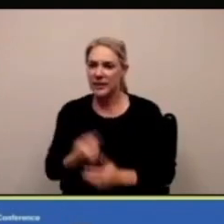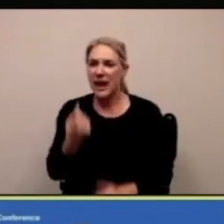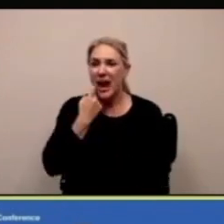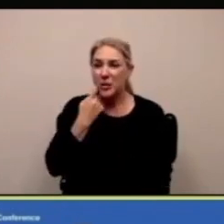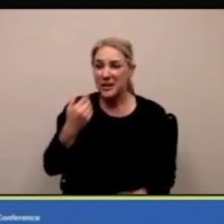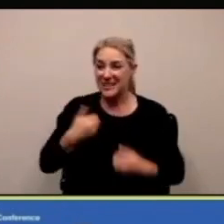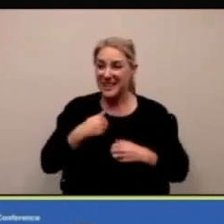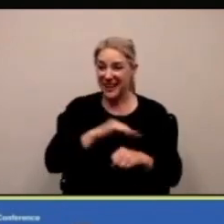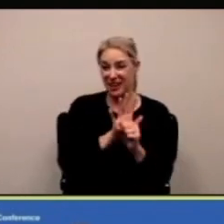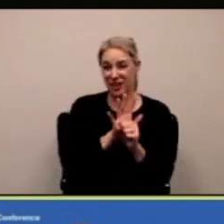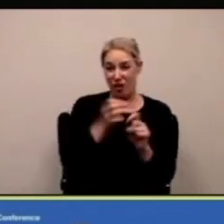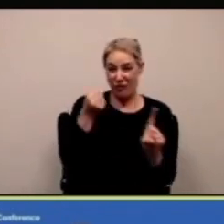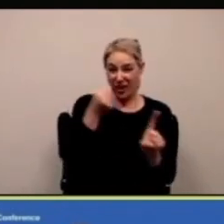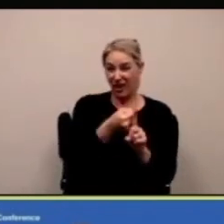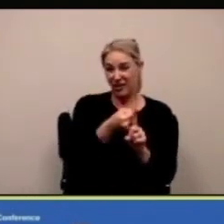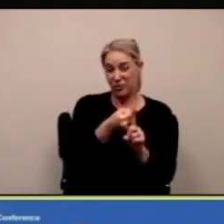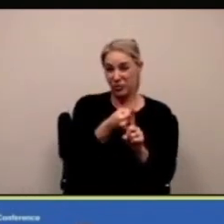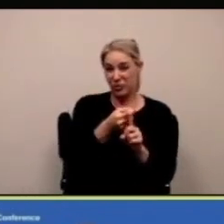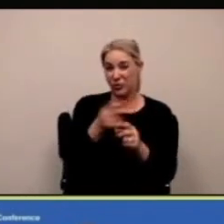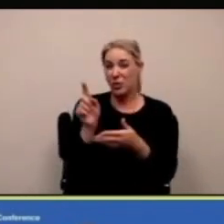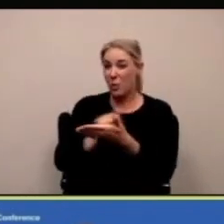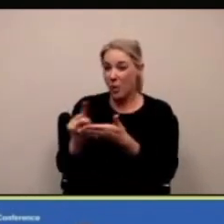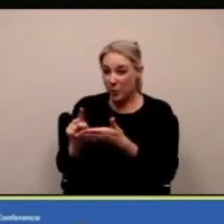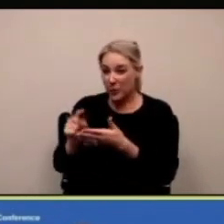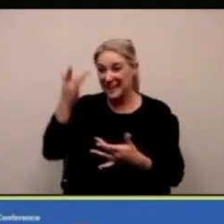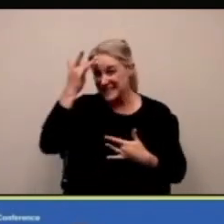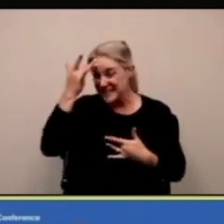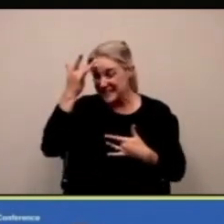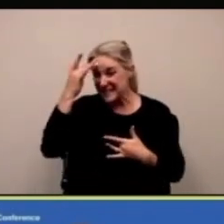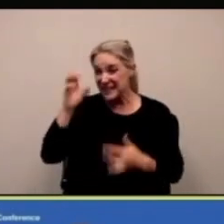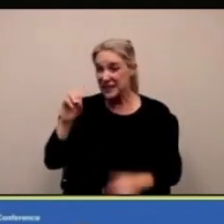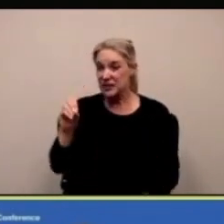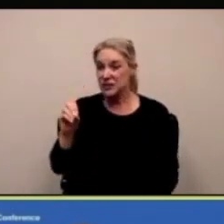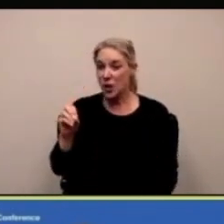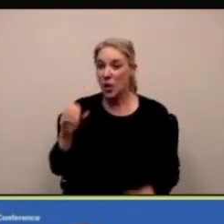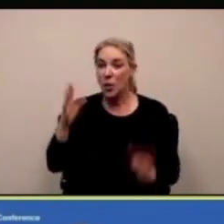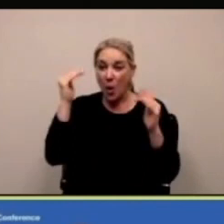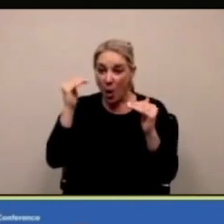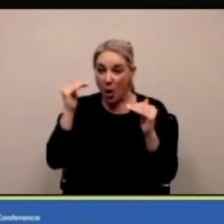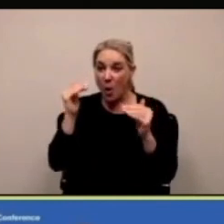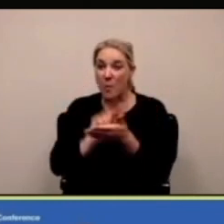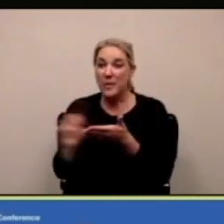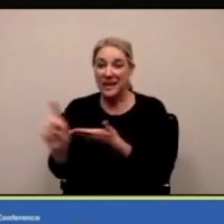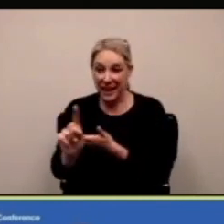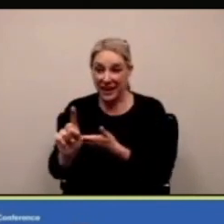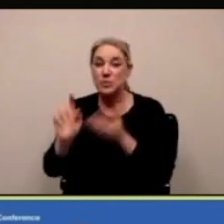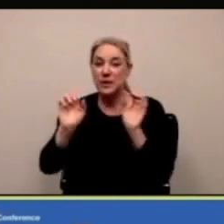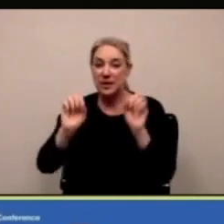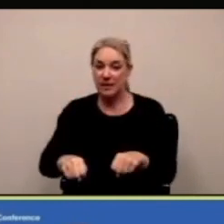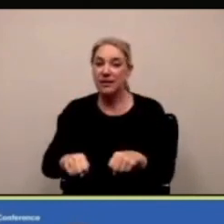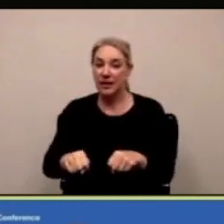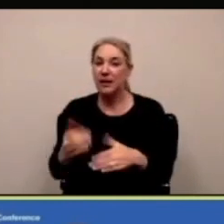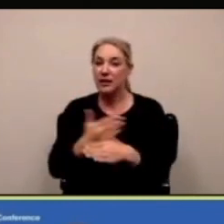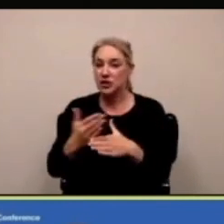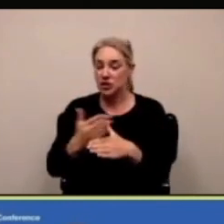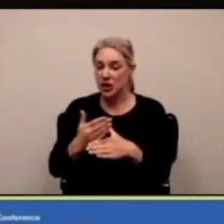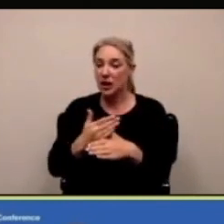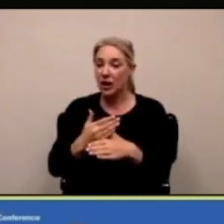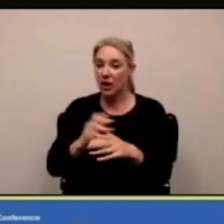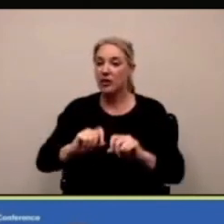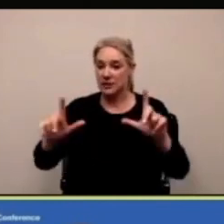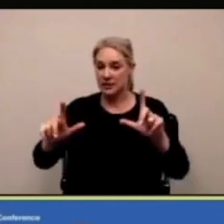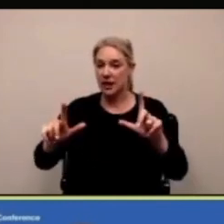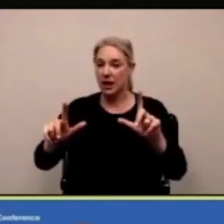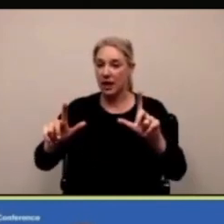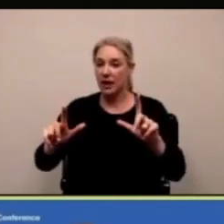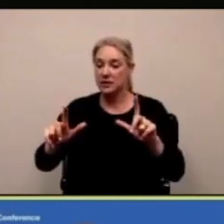so was out for about a week. So I'll hopefully have that in early next week, as well as a little video tutorial that you can use